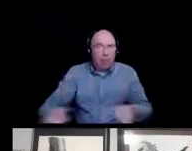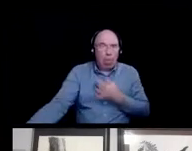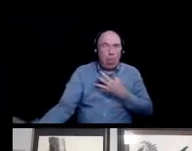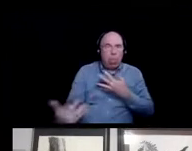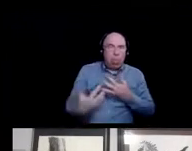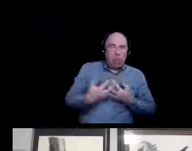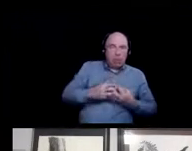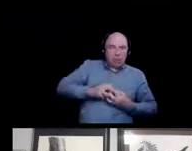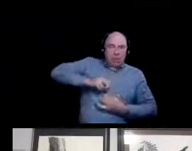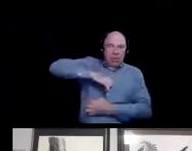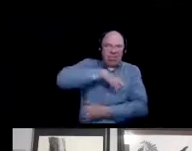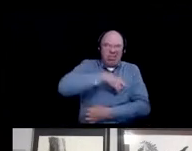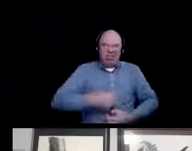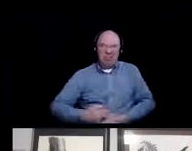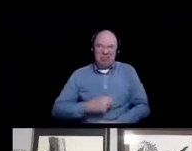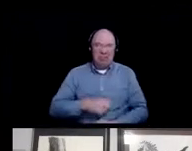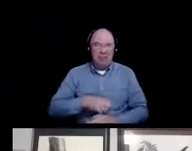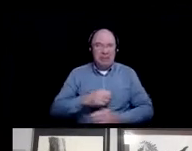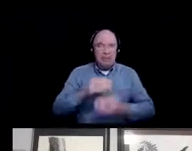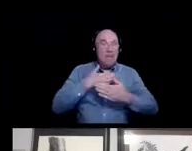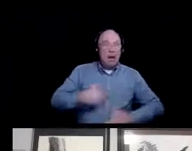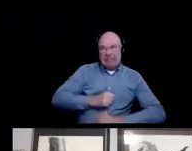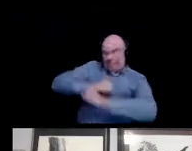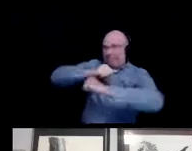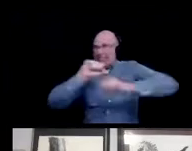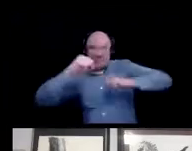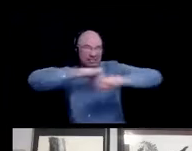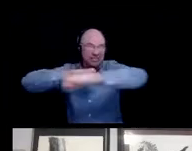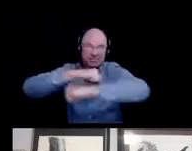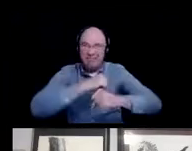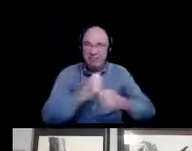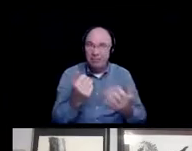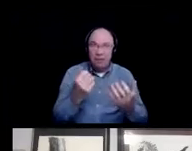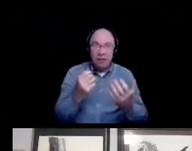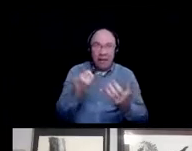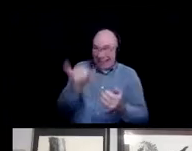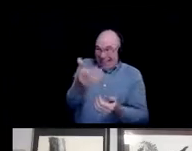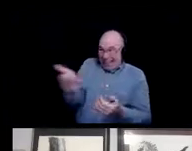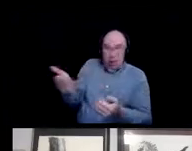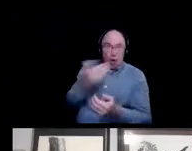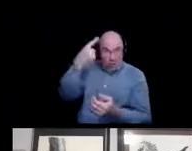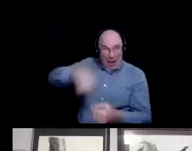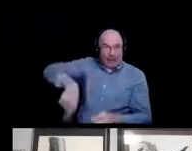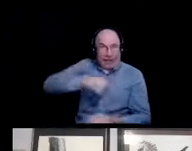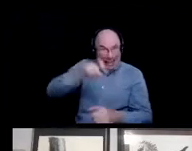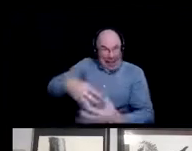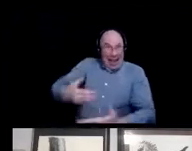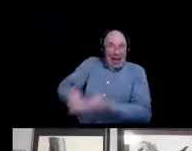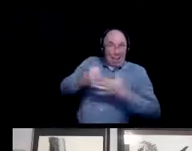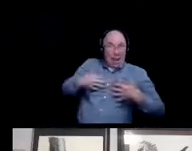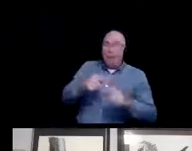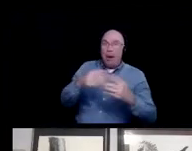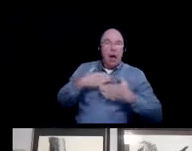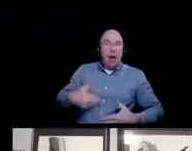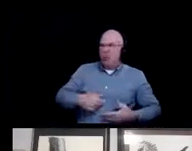keeps creating antibodies and fighting against these things that were meant to actually be good for us, that can heal, but now they've turned